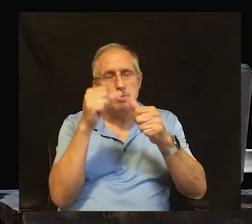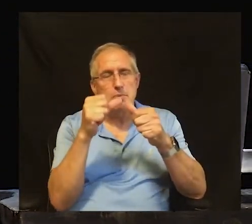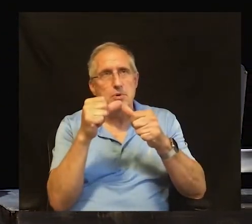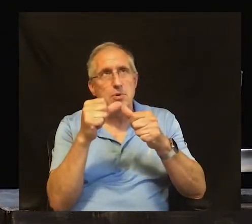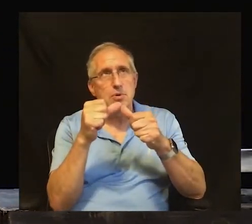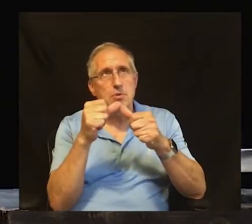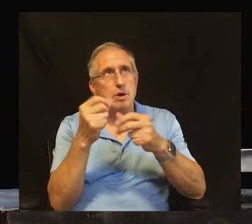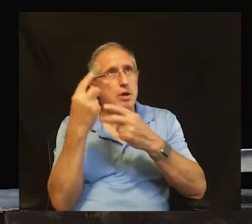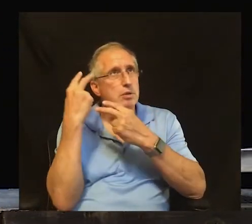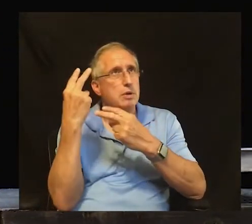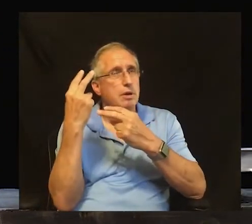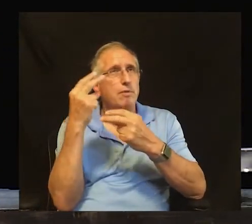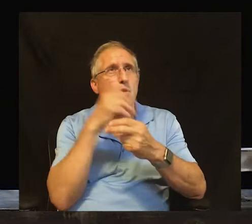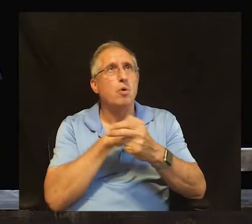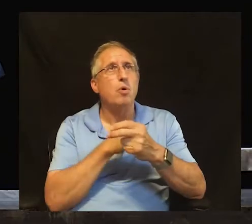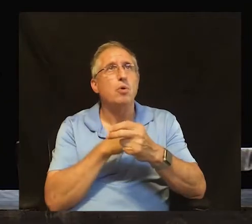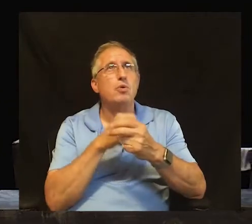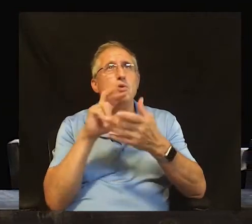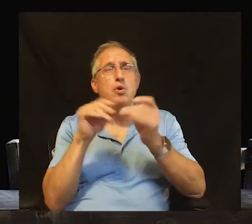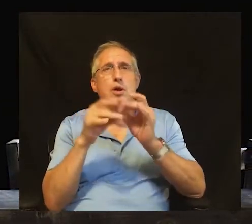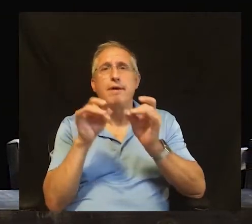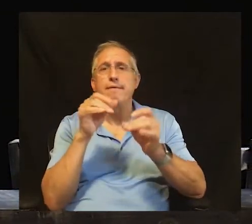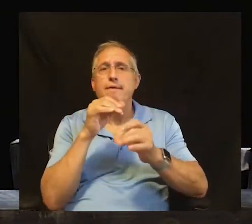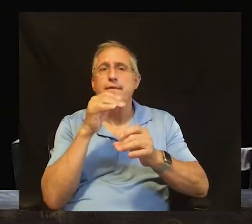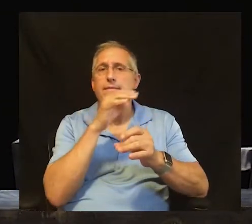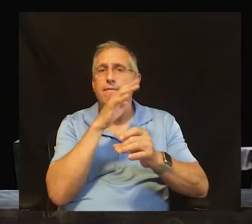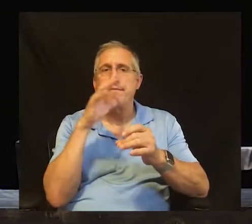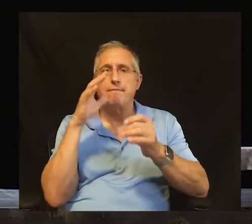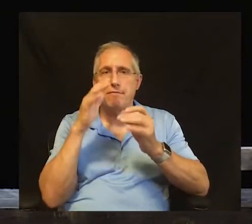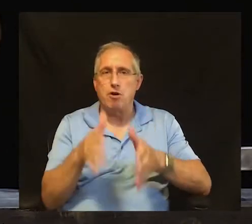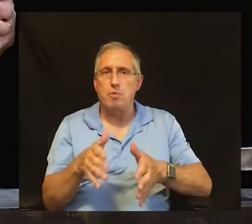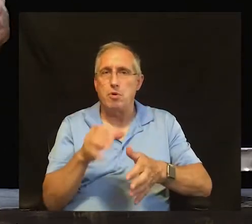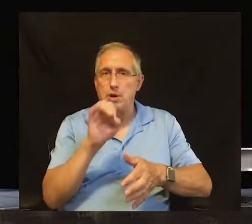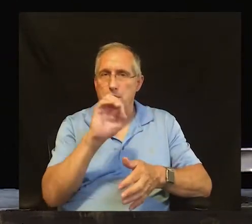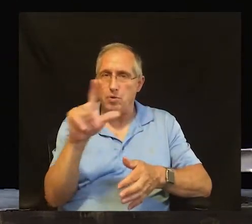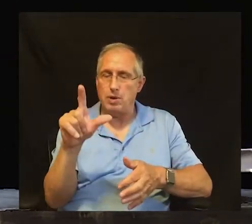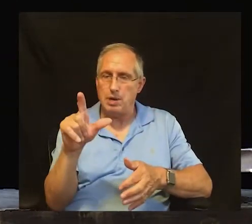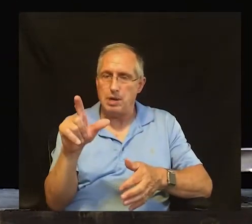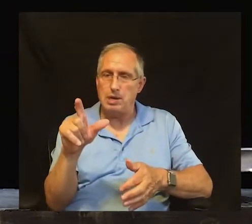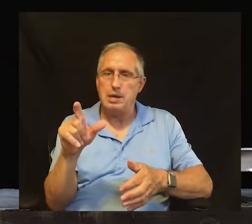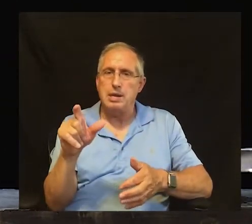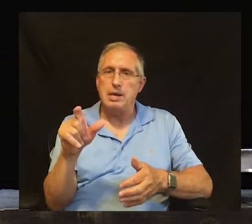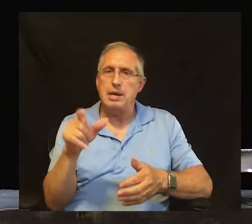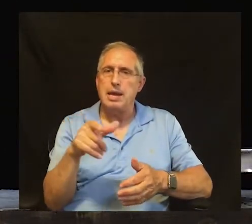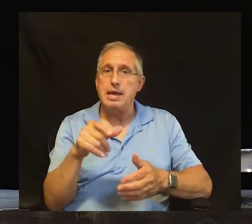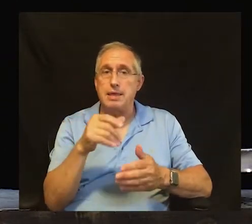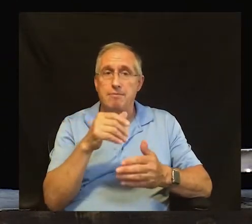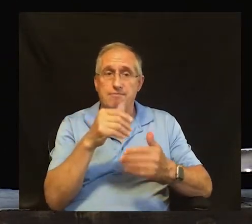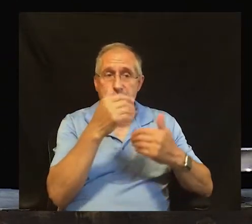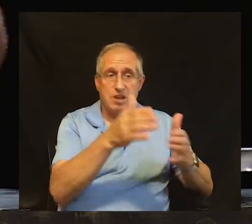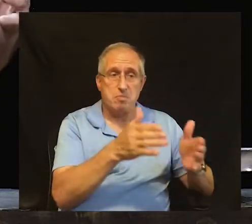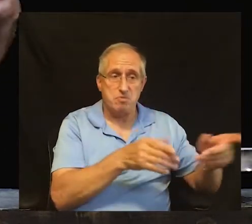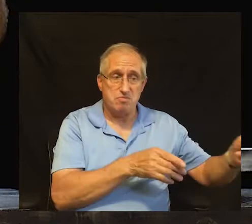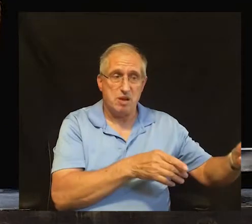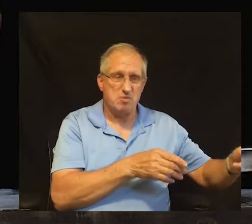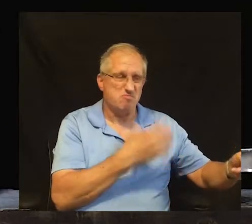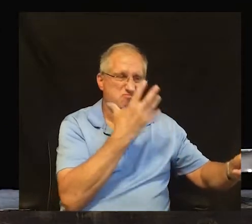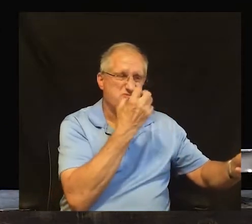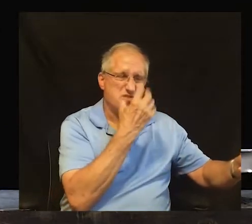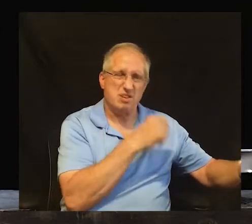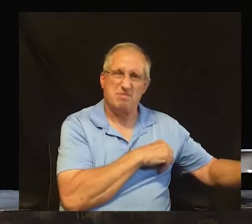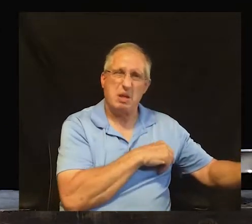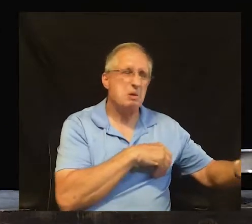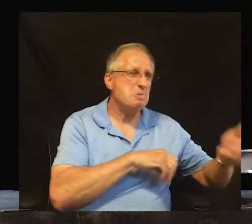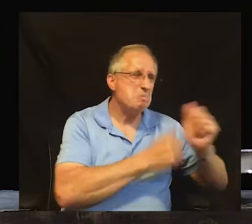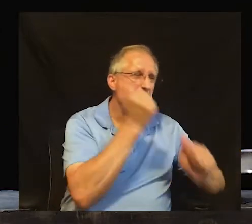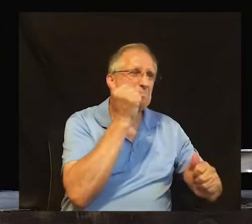It reminds me of the old story of the farmer. He had this farmer in Illinois, he had a neighbor who's super